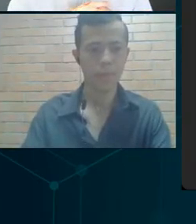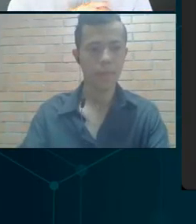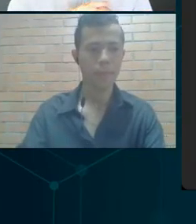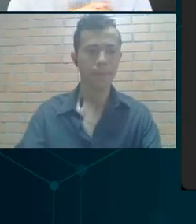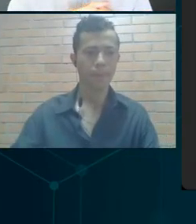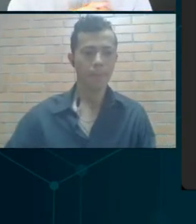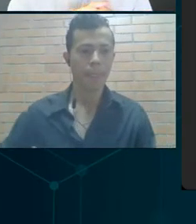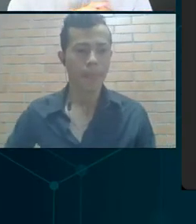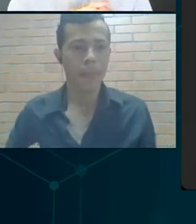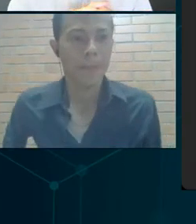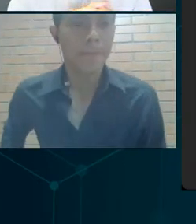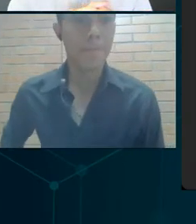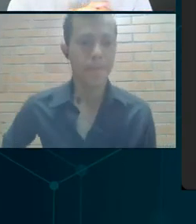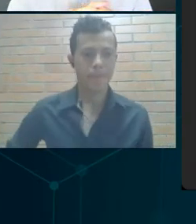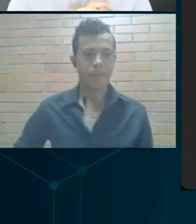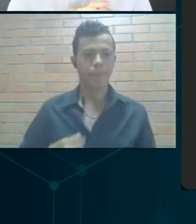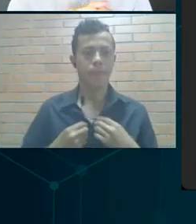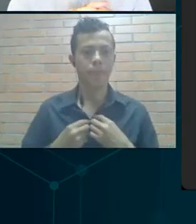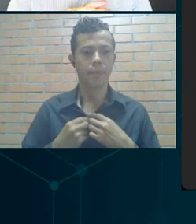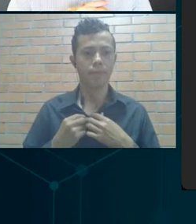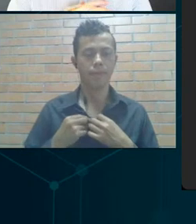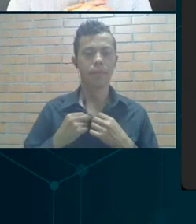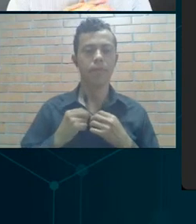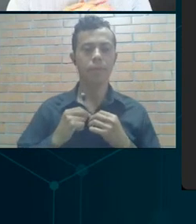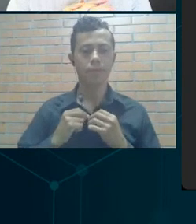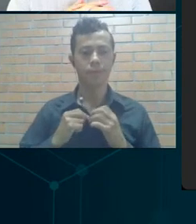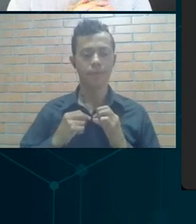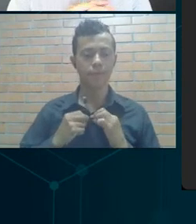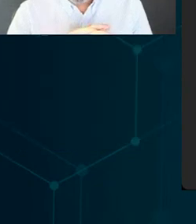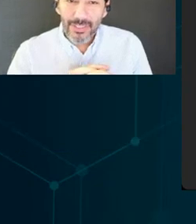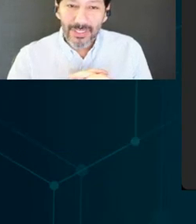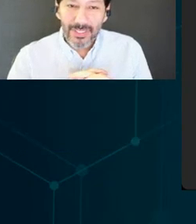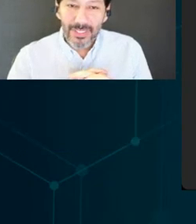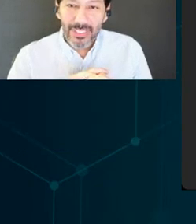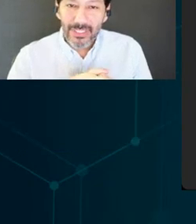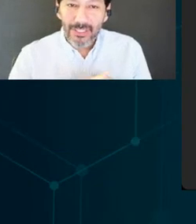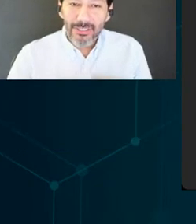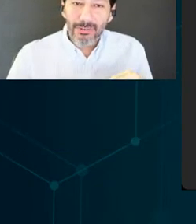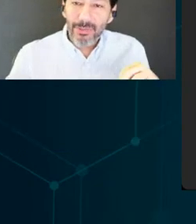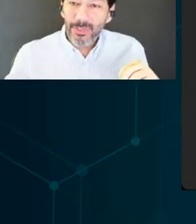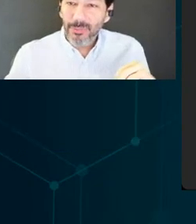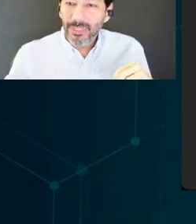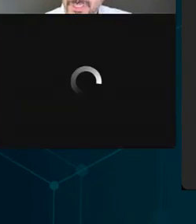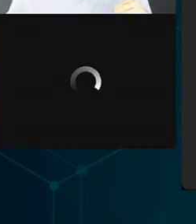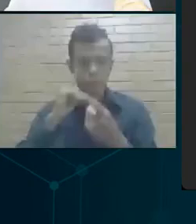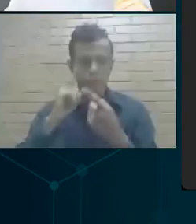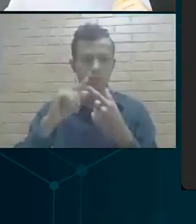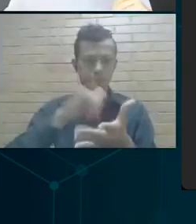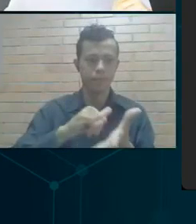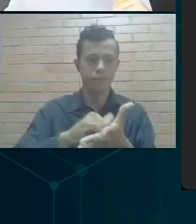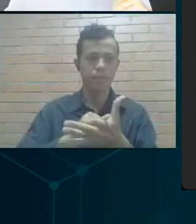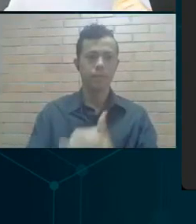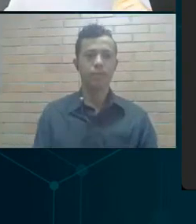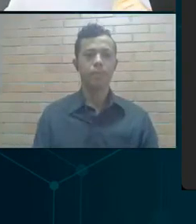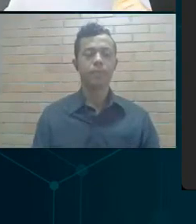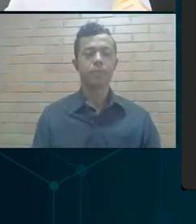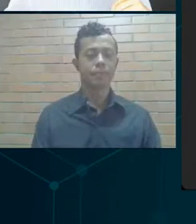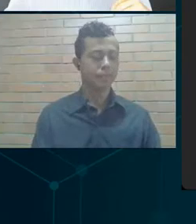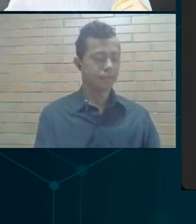it would be good if we can see some comments from you. I'm not sure if they're coming in. Control room, if you can